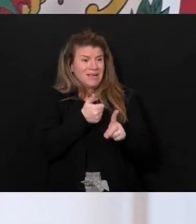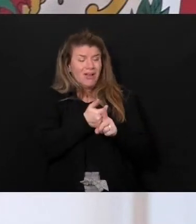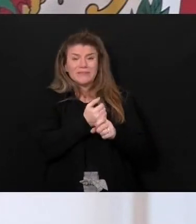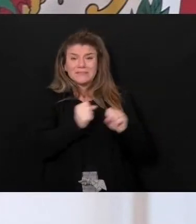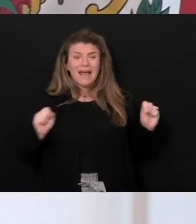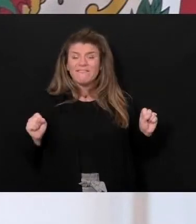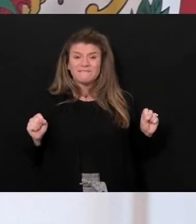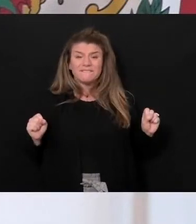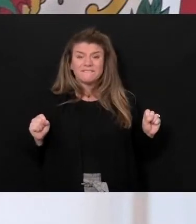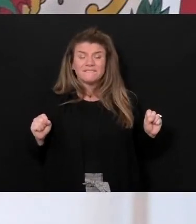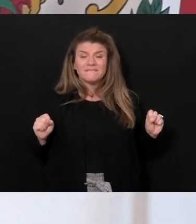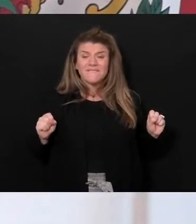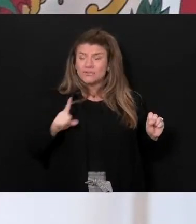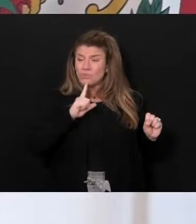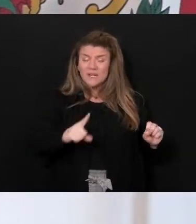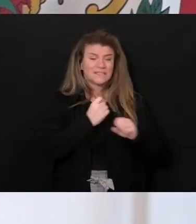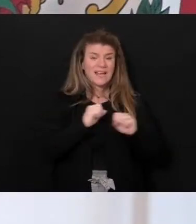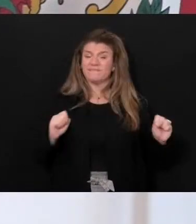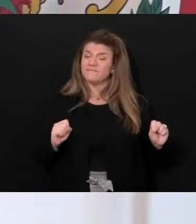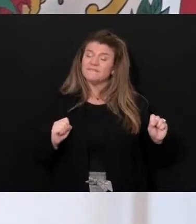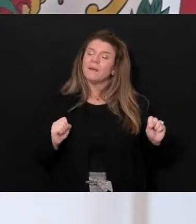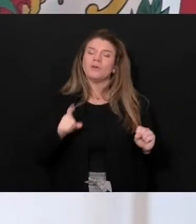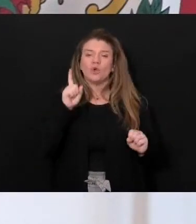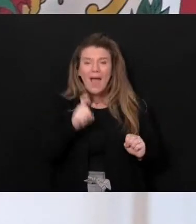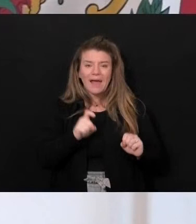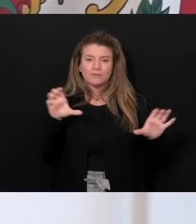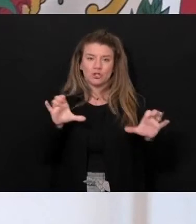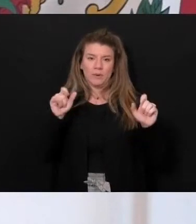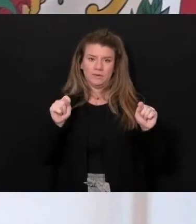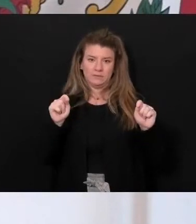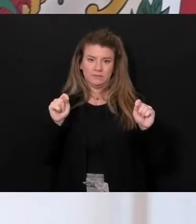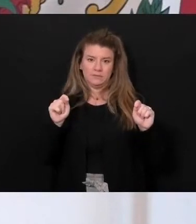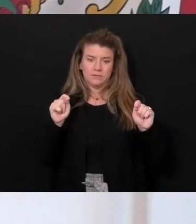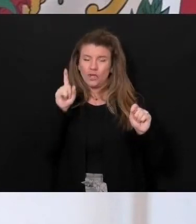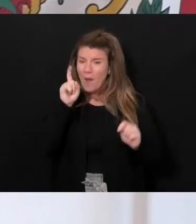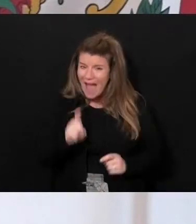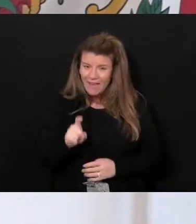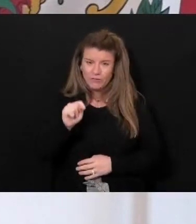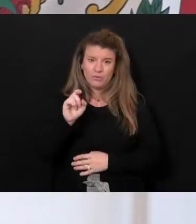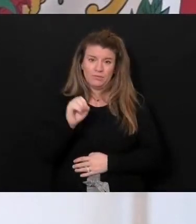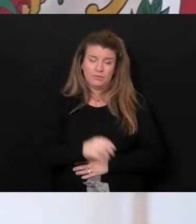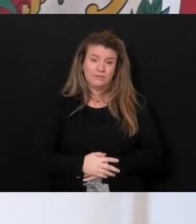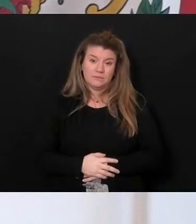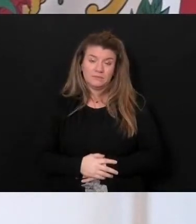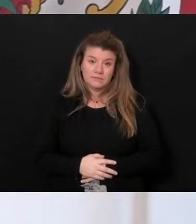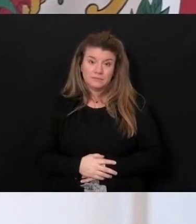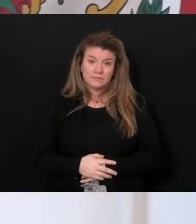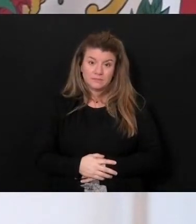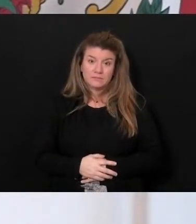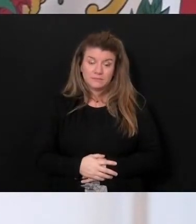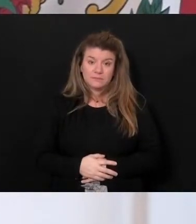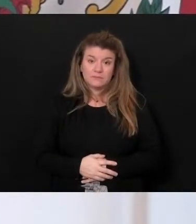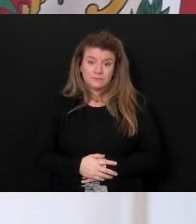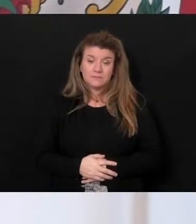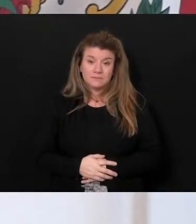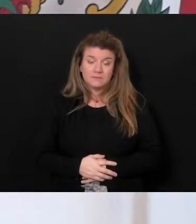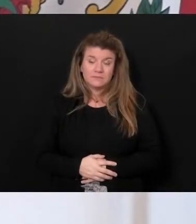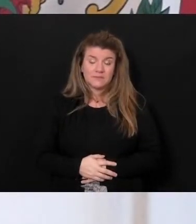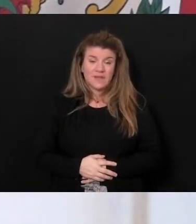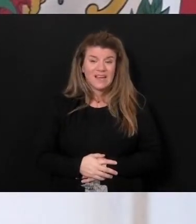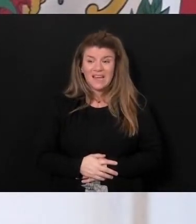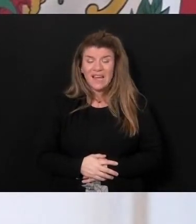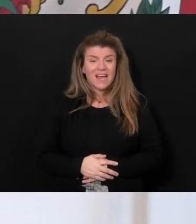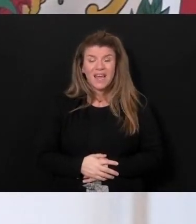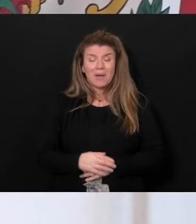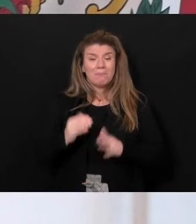can possibly make it. But you got to take it. You have to take it. Tens and